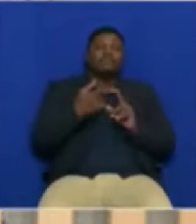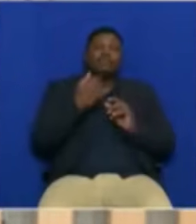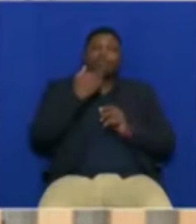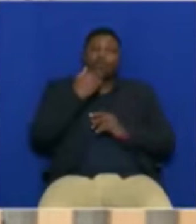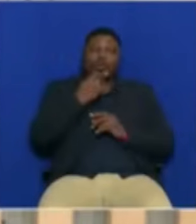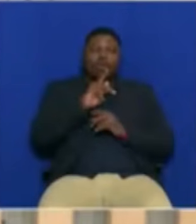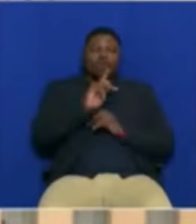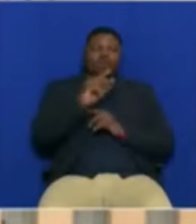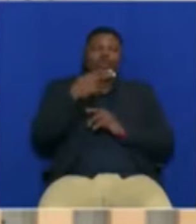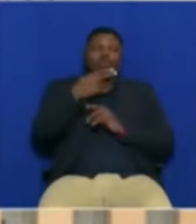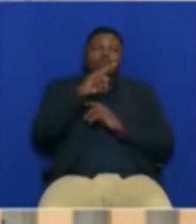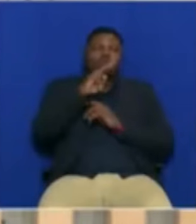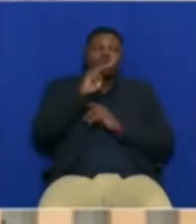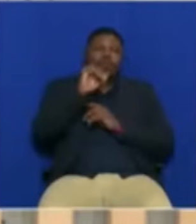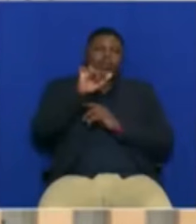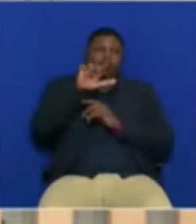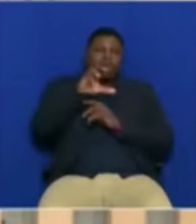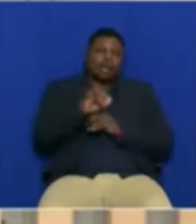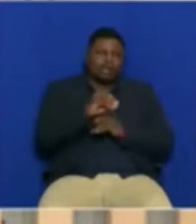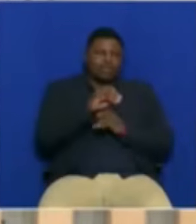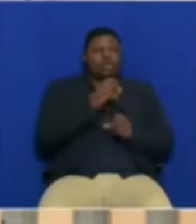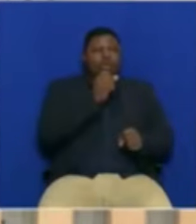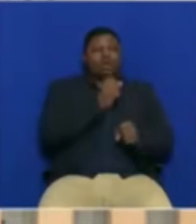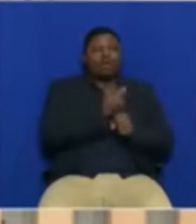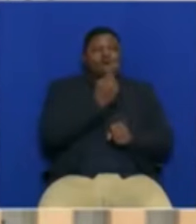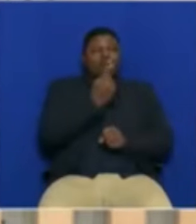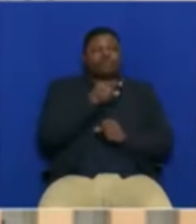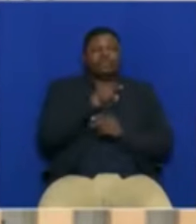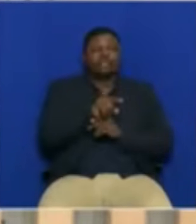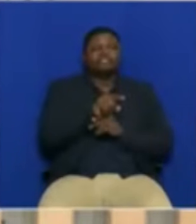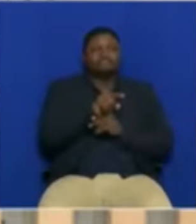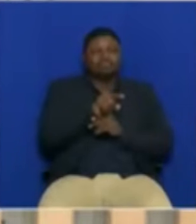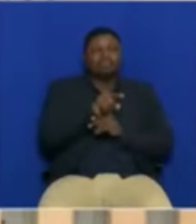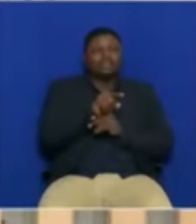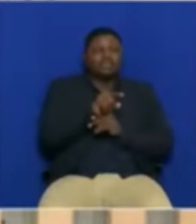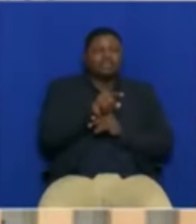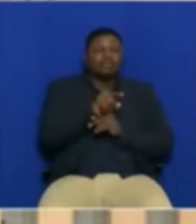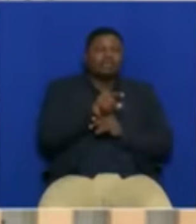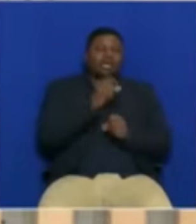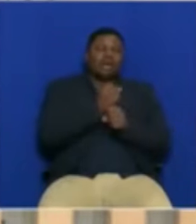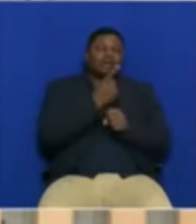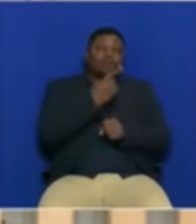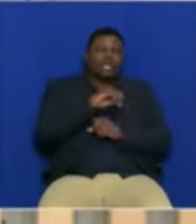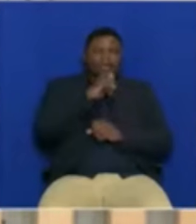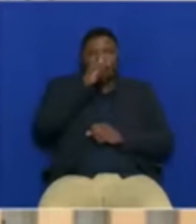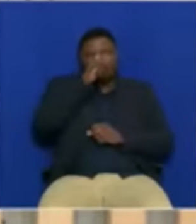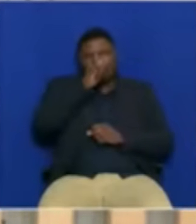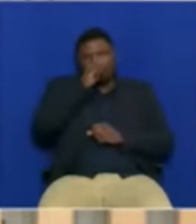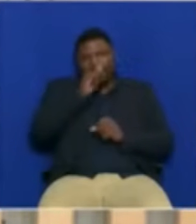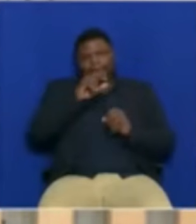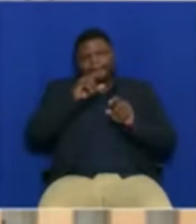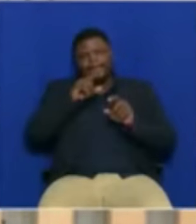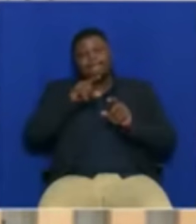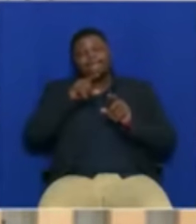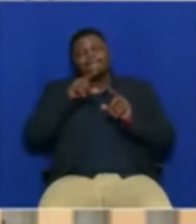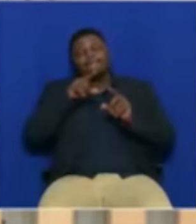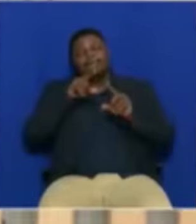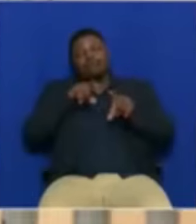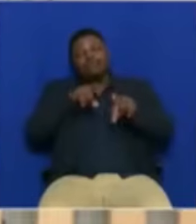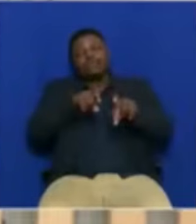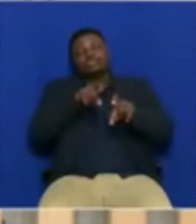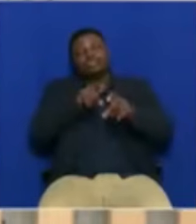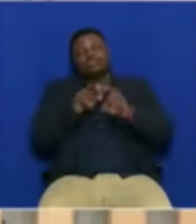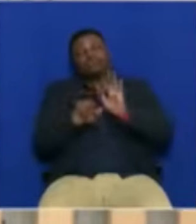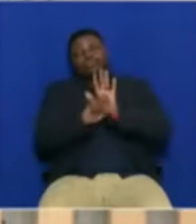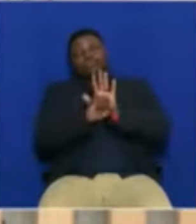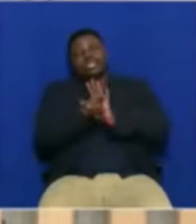detection. That is correct, 2.6. That's 2.6, yes. So that 2.6 is our screen grab. And that screen